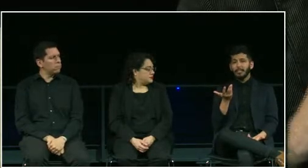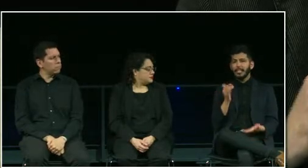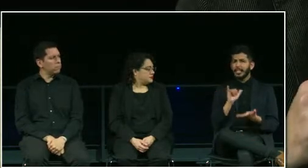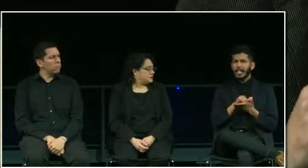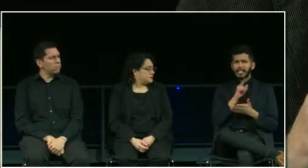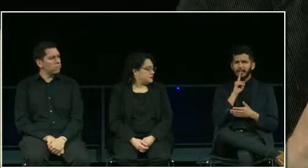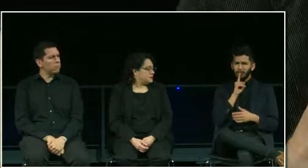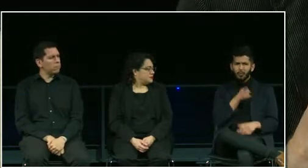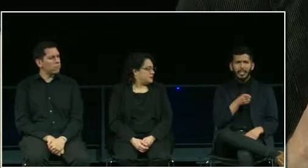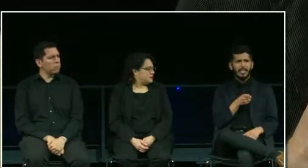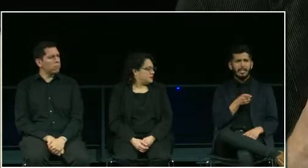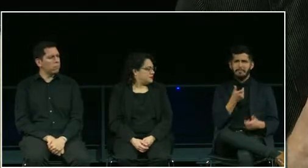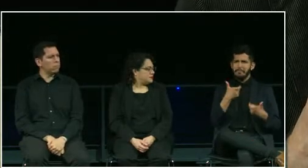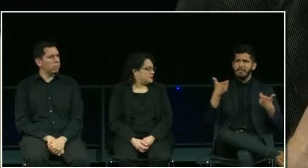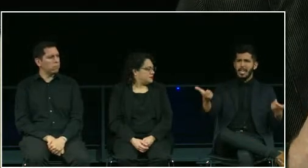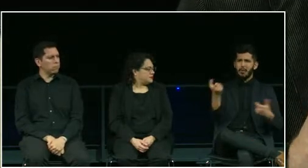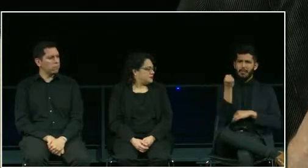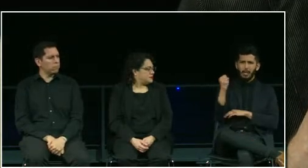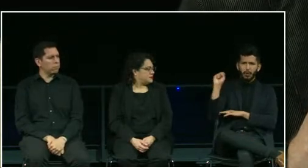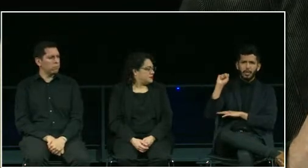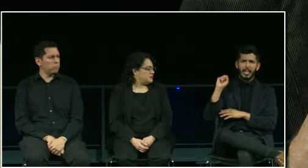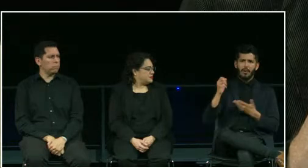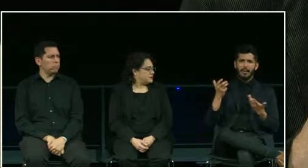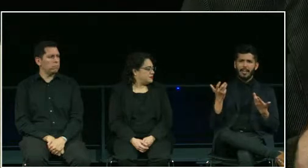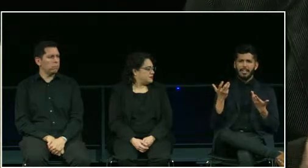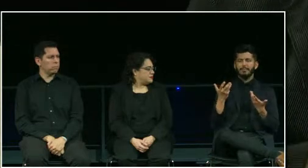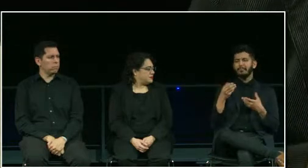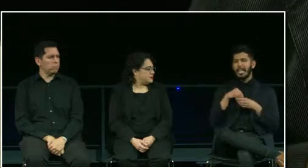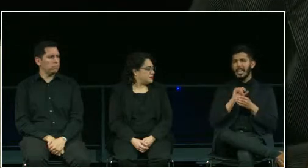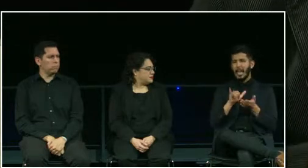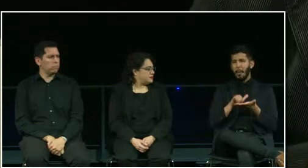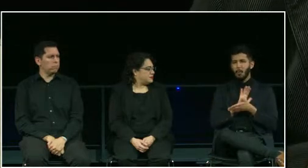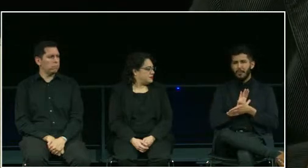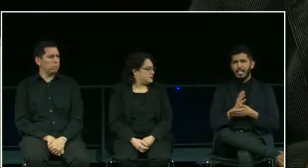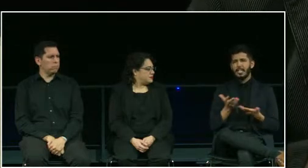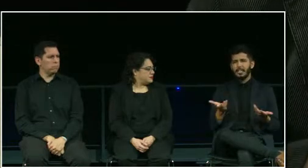And that seems revolutionary in the moment. So